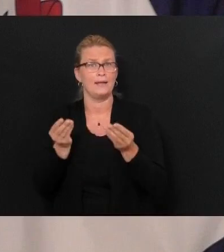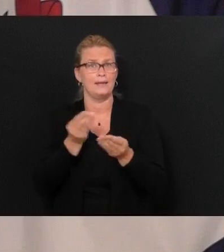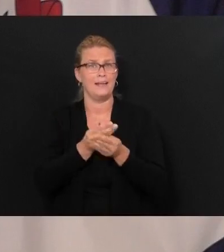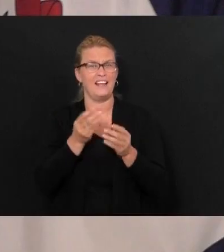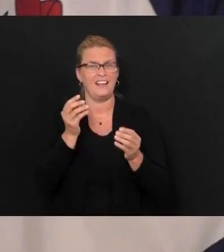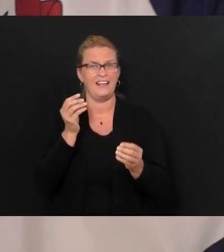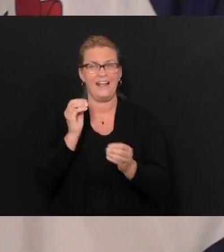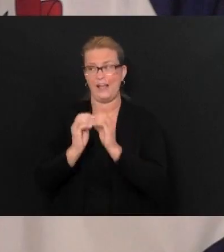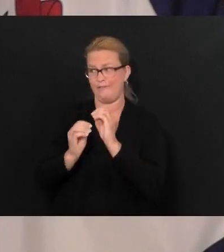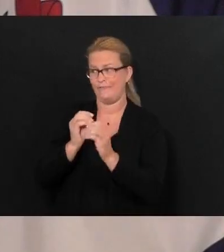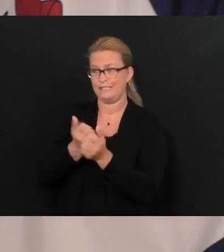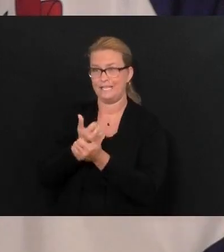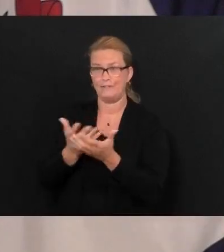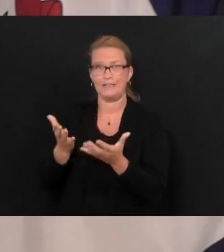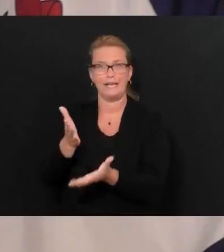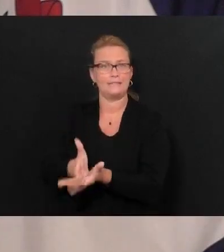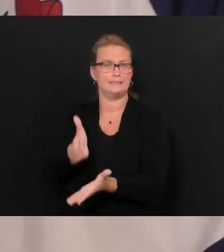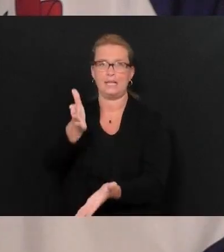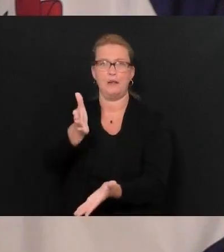and everything and stop it. But